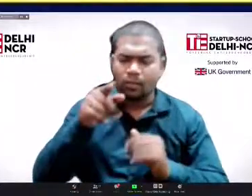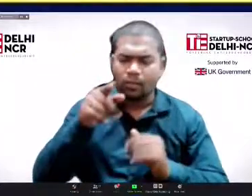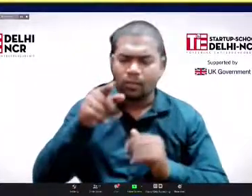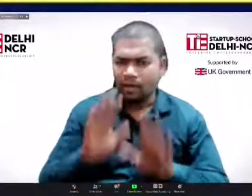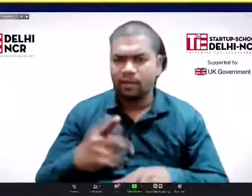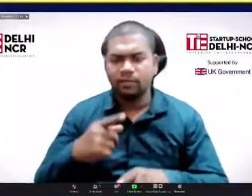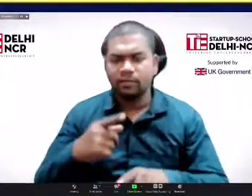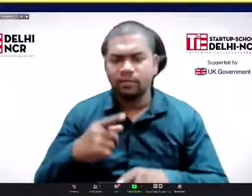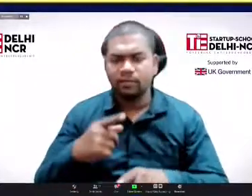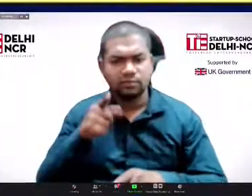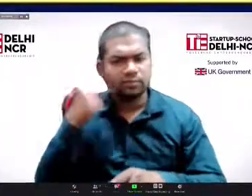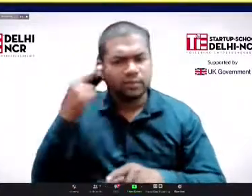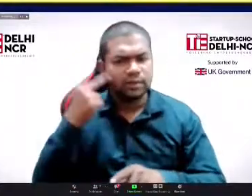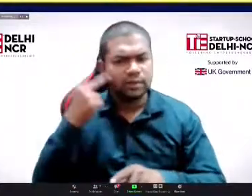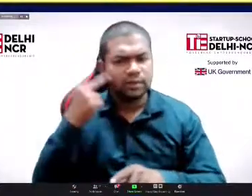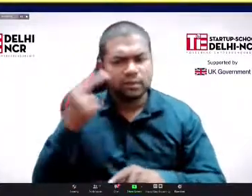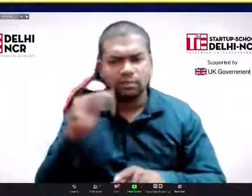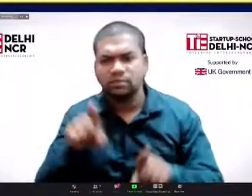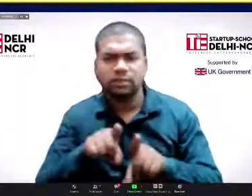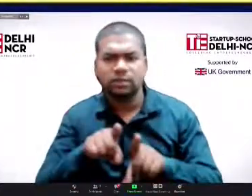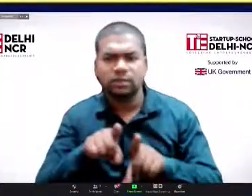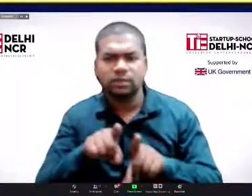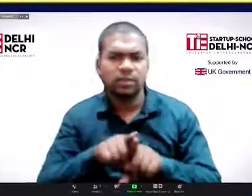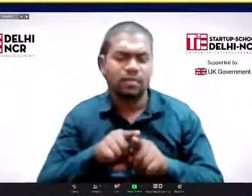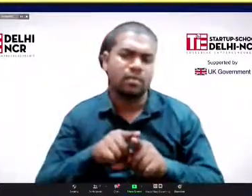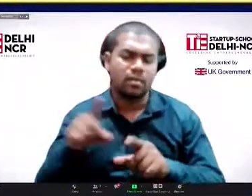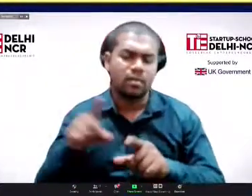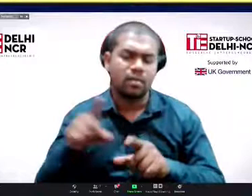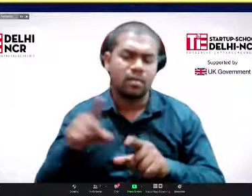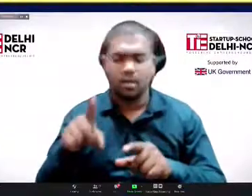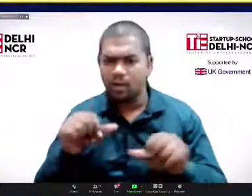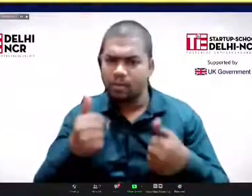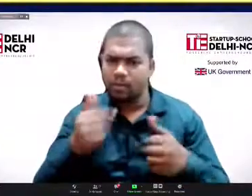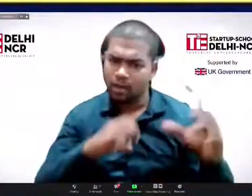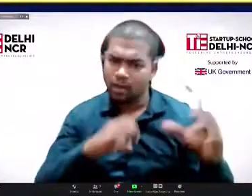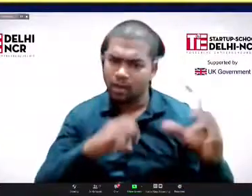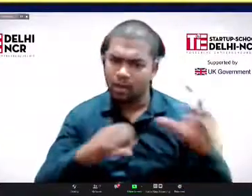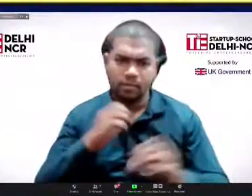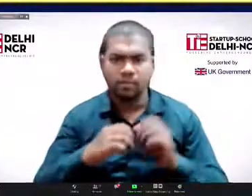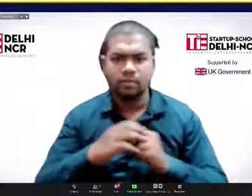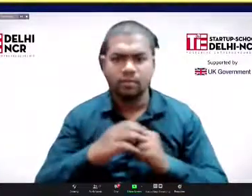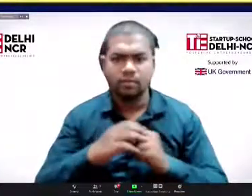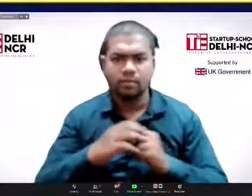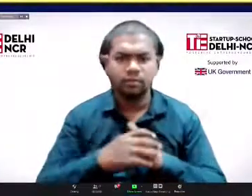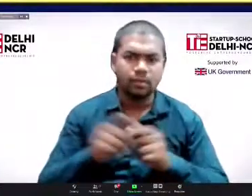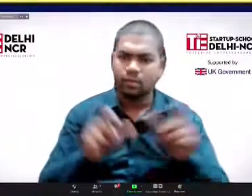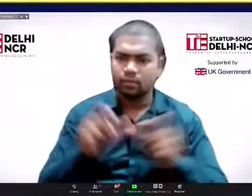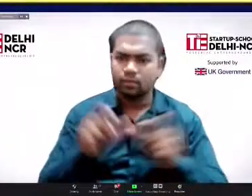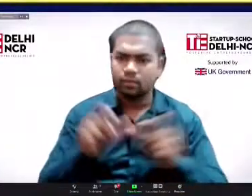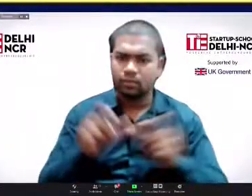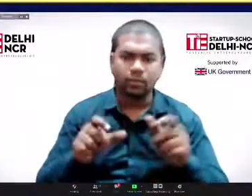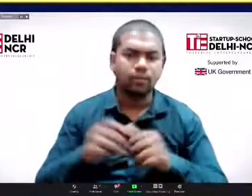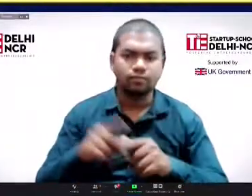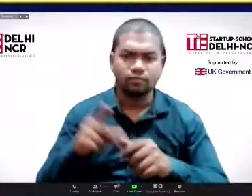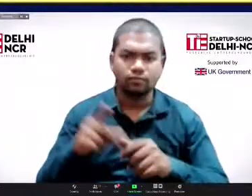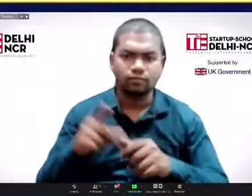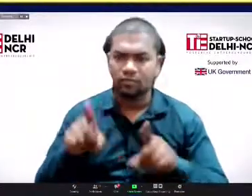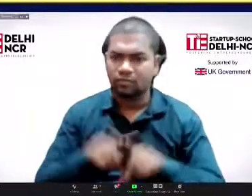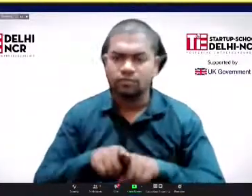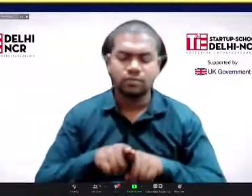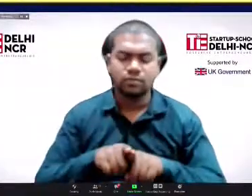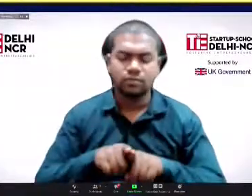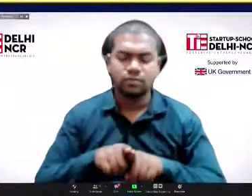the fundamental reason for you to exist? Are you being able to communicate that to people out there, to your audience?